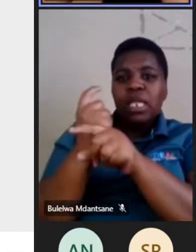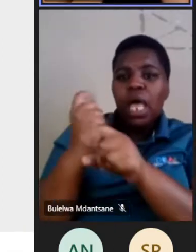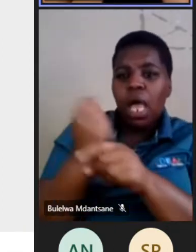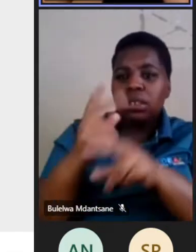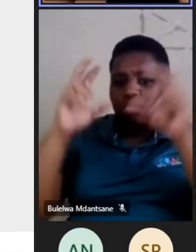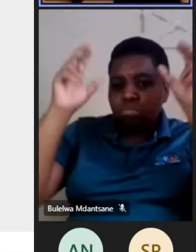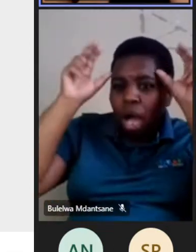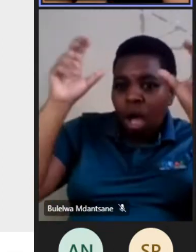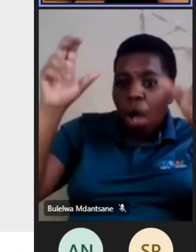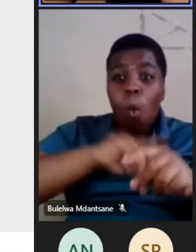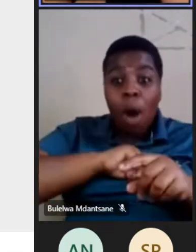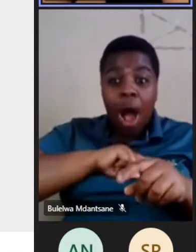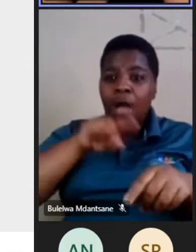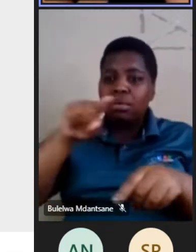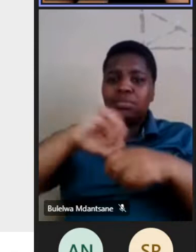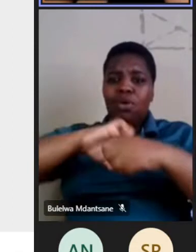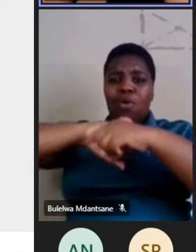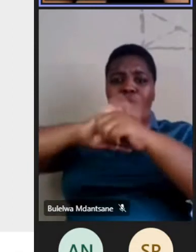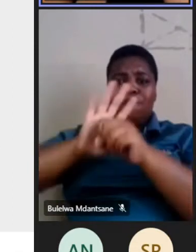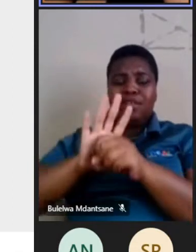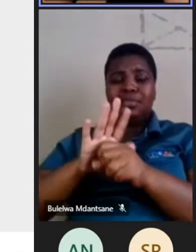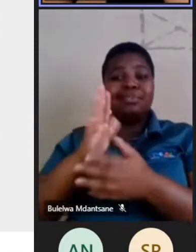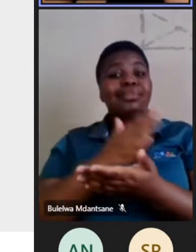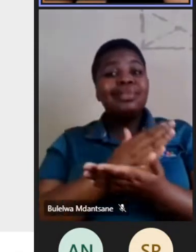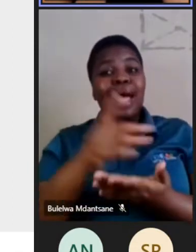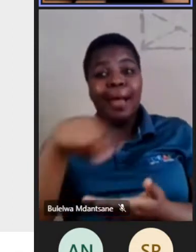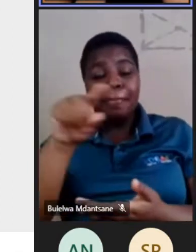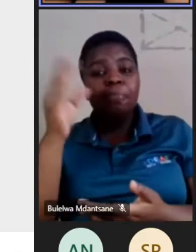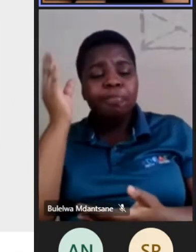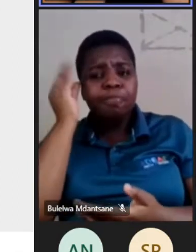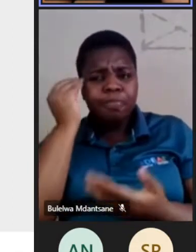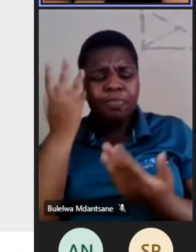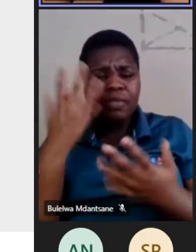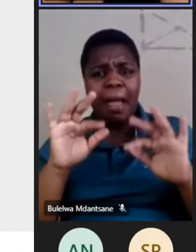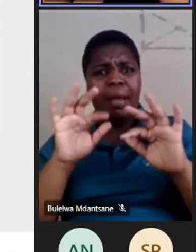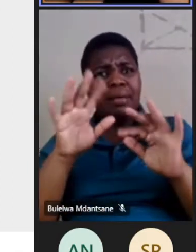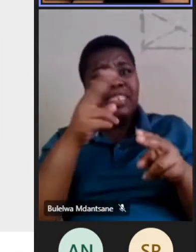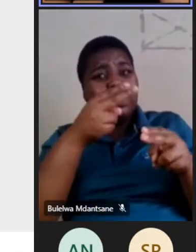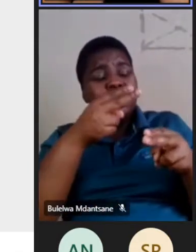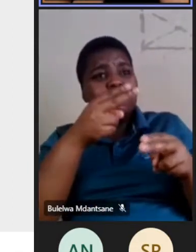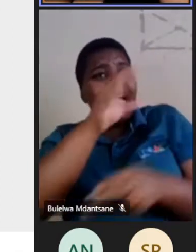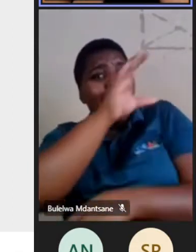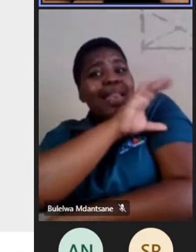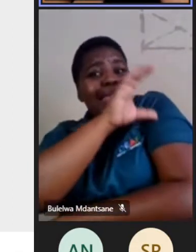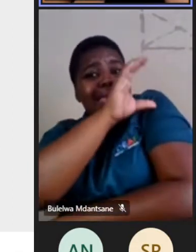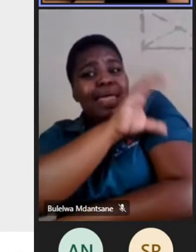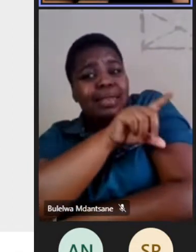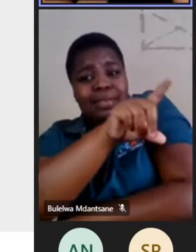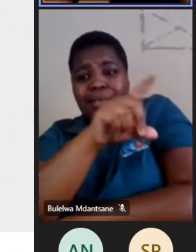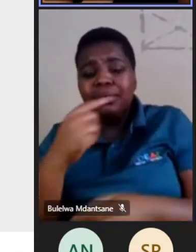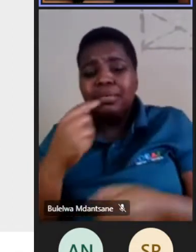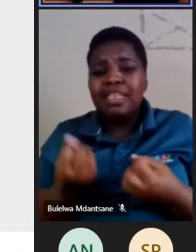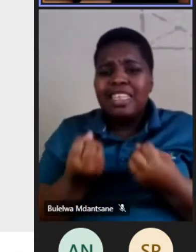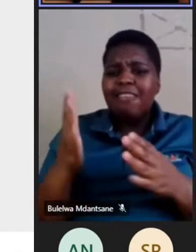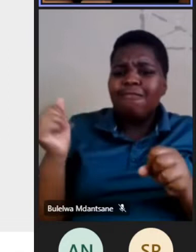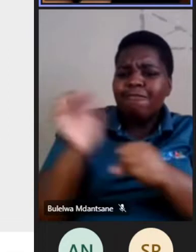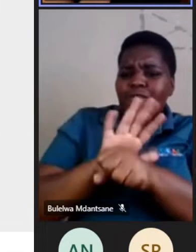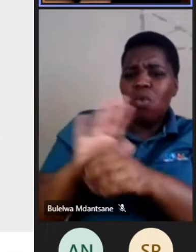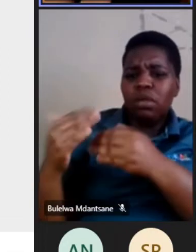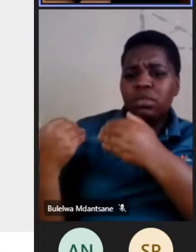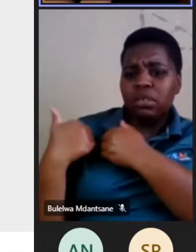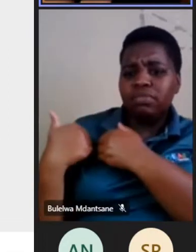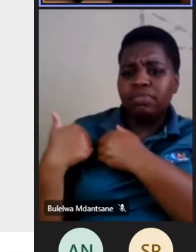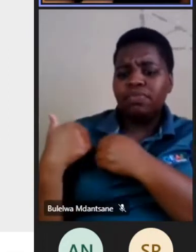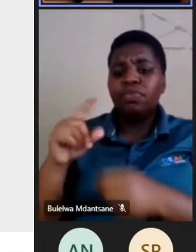COVID. Other ones experienced that public clinics were not providing sexual reproductive health service as the nurses either focused